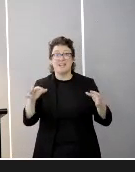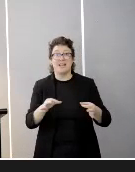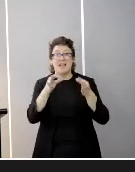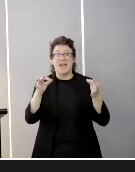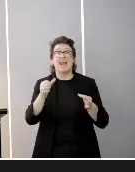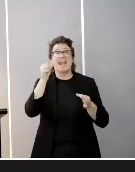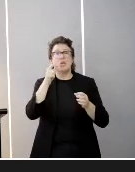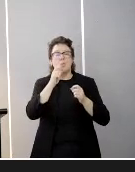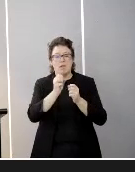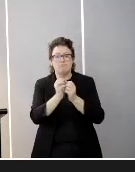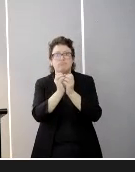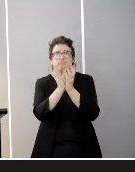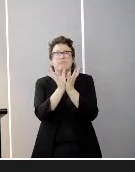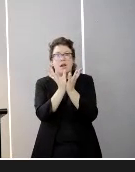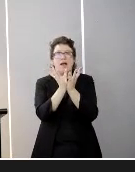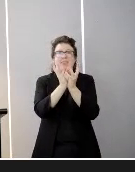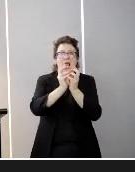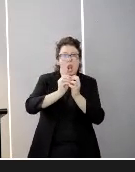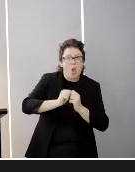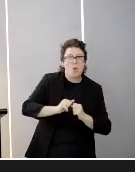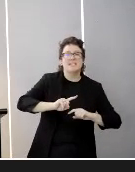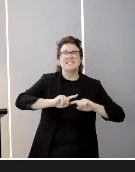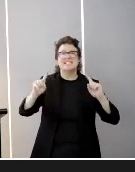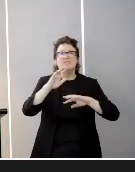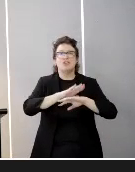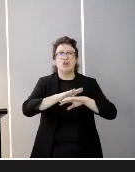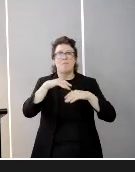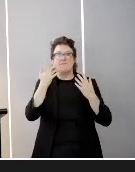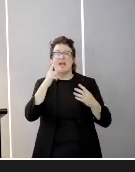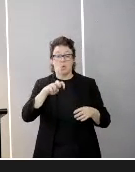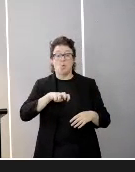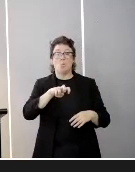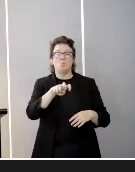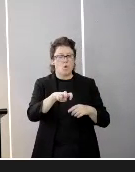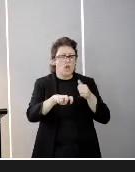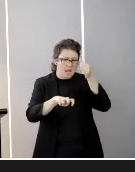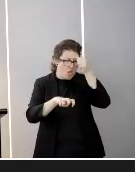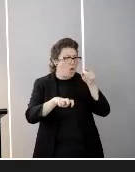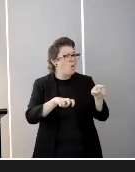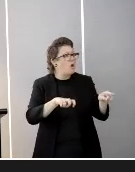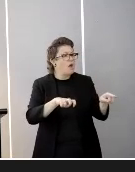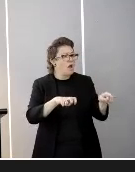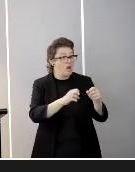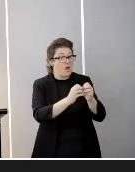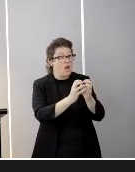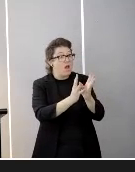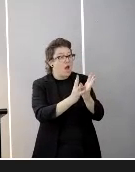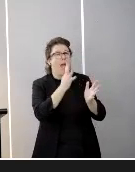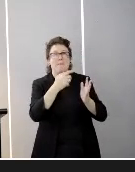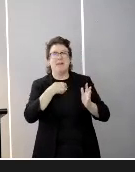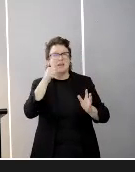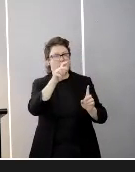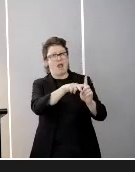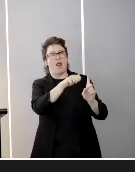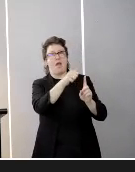they would open and close at different times of day. So he could kind of walk out into his flower clock and tell what time of day it was based on what